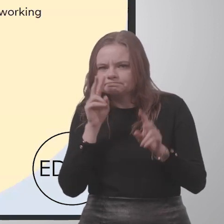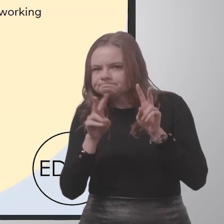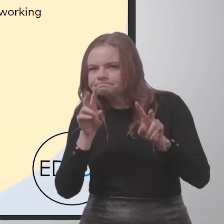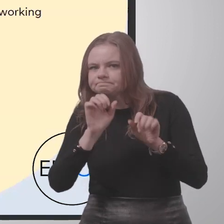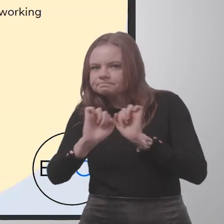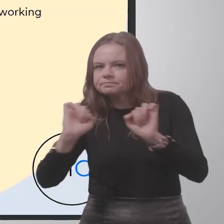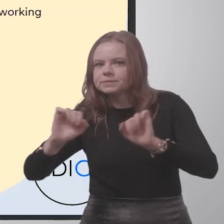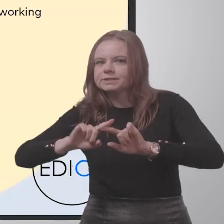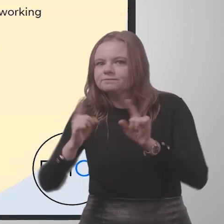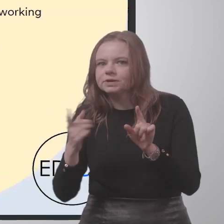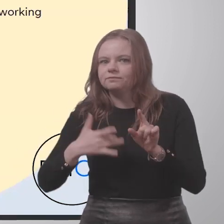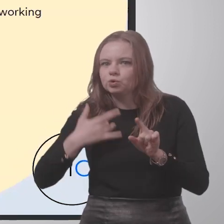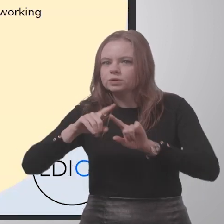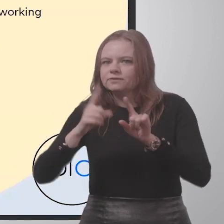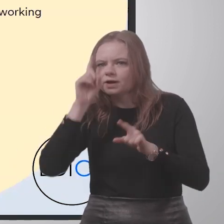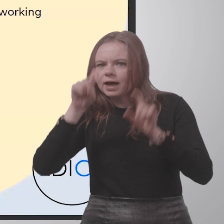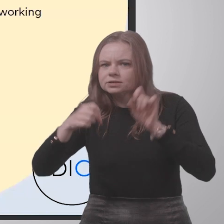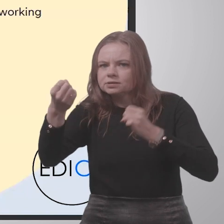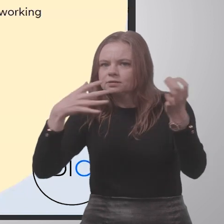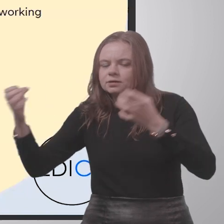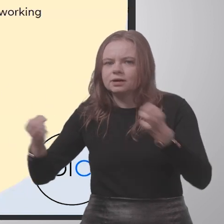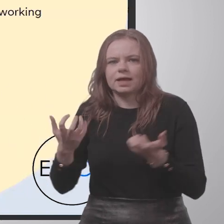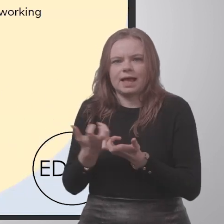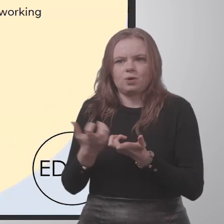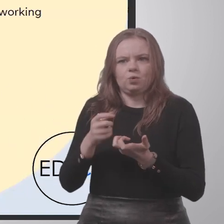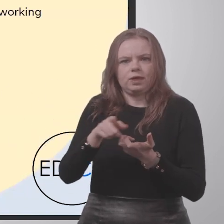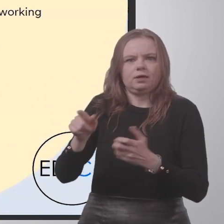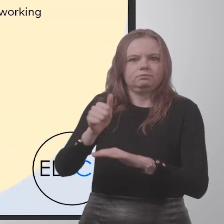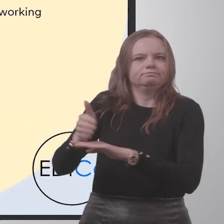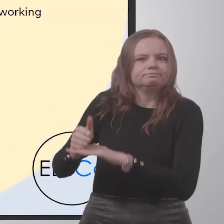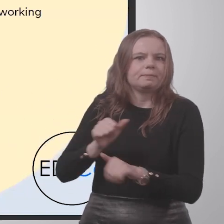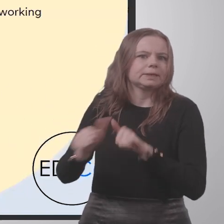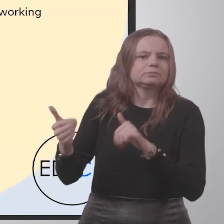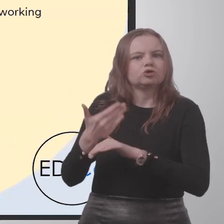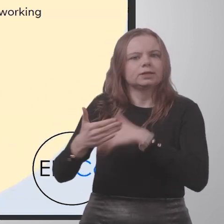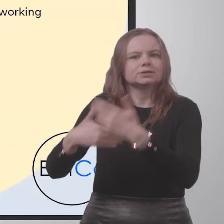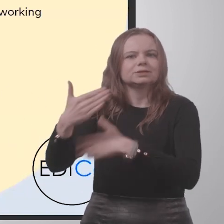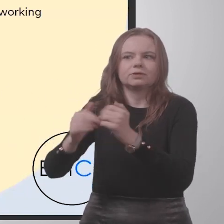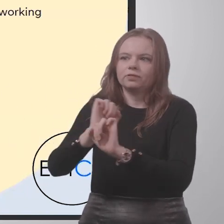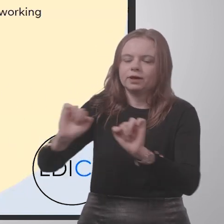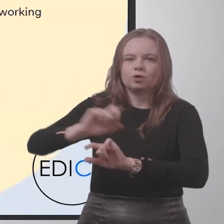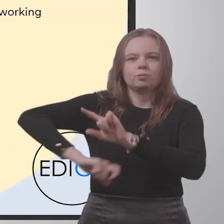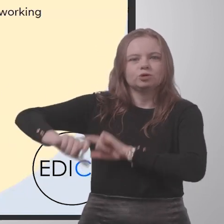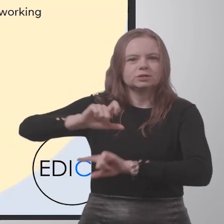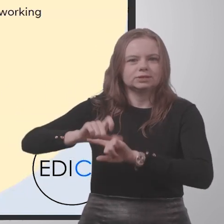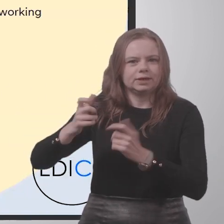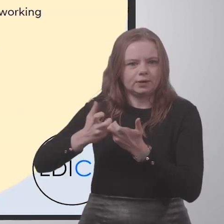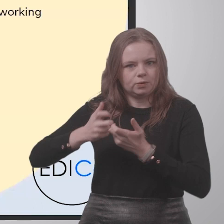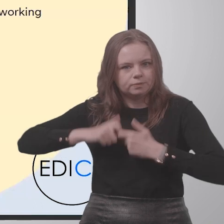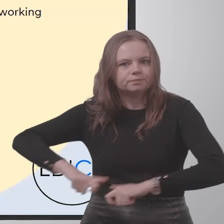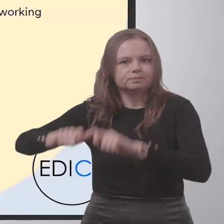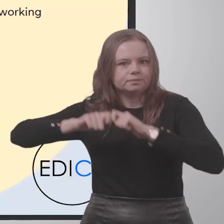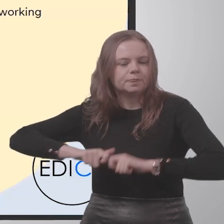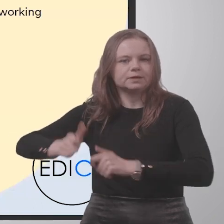also elicit and develop these types of practices within their various communities, and we can find ways to almost implement this kind of